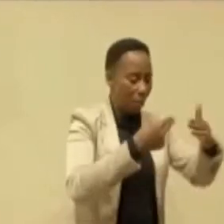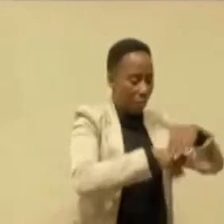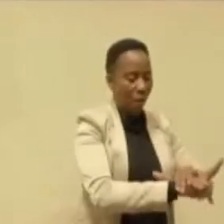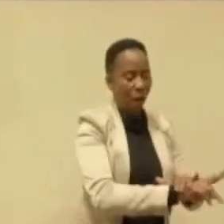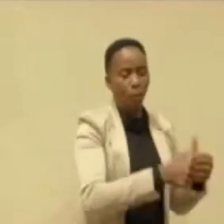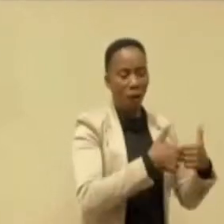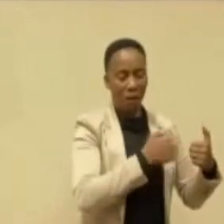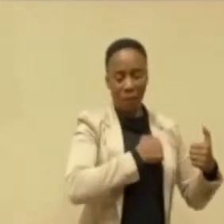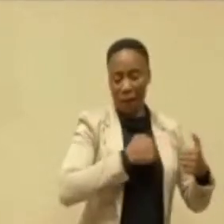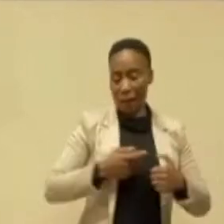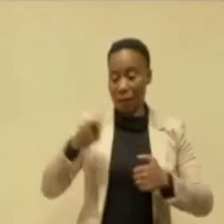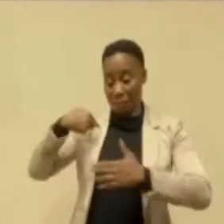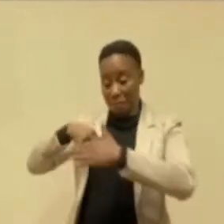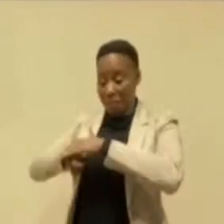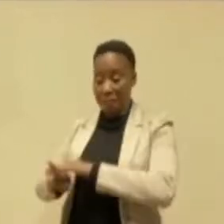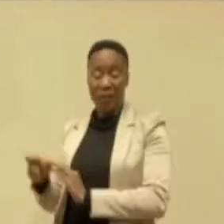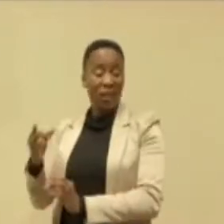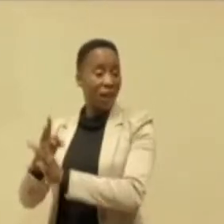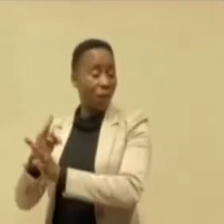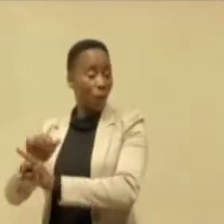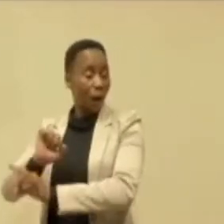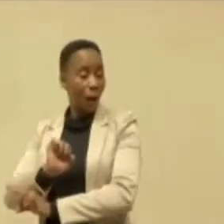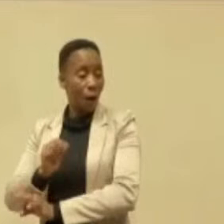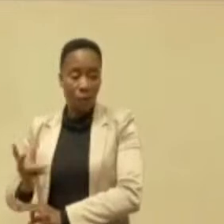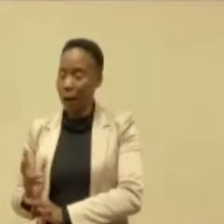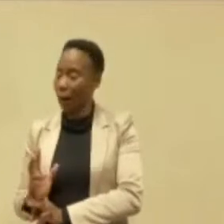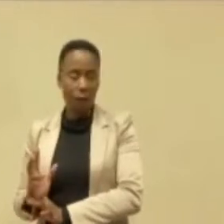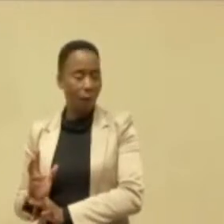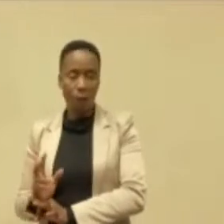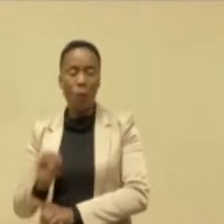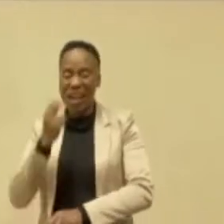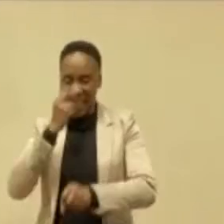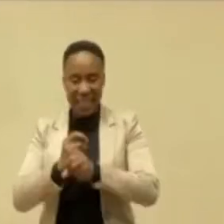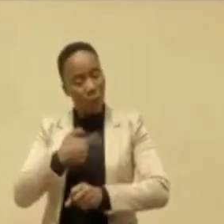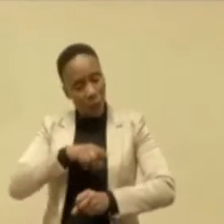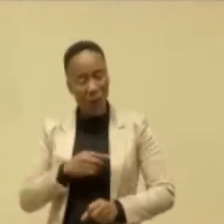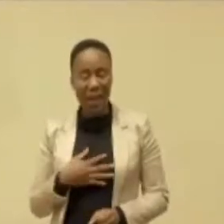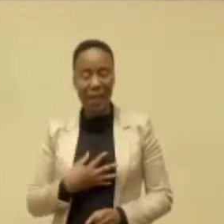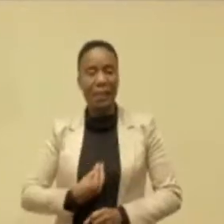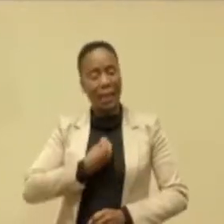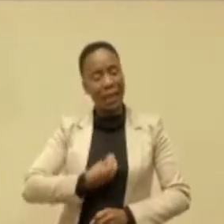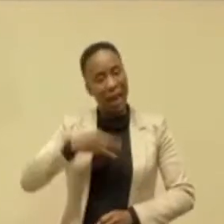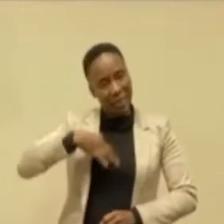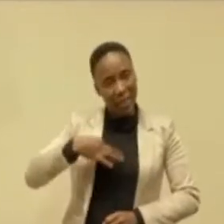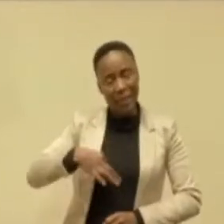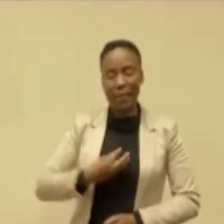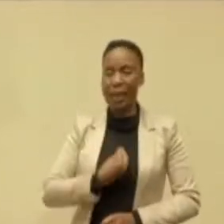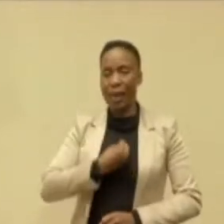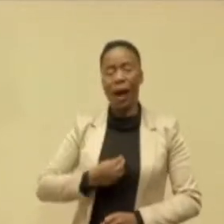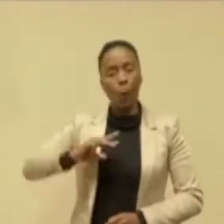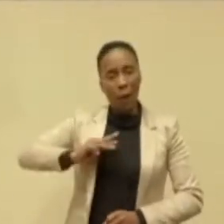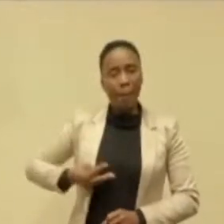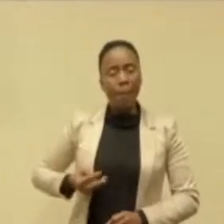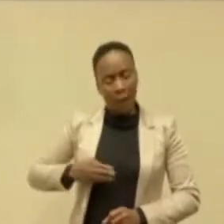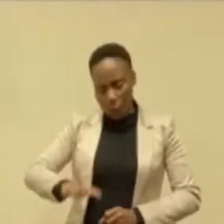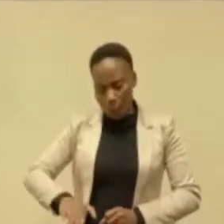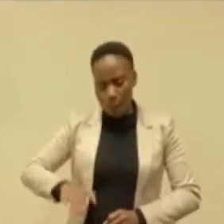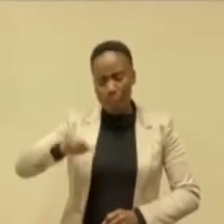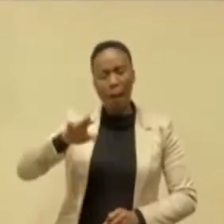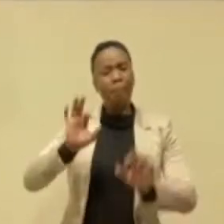let's allow ourselves as young girls as young women to grow up properly and be